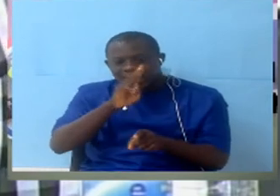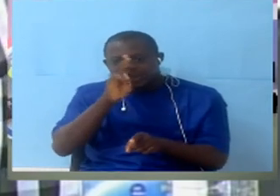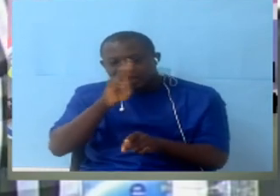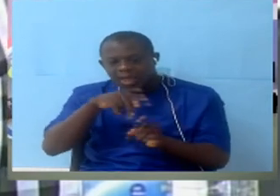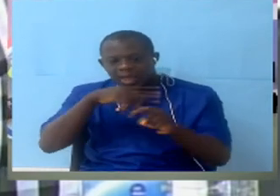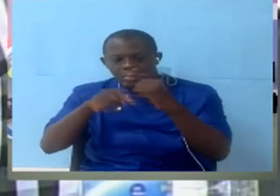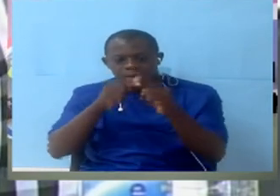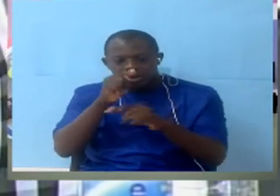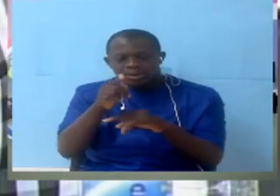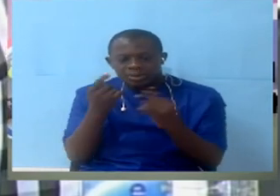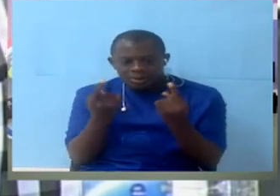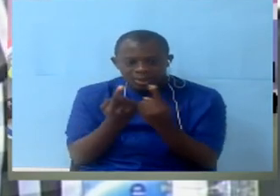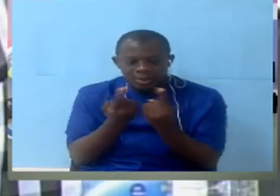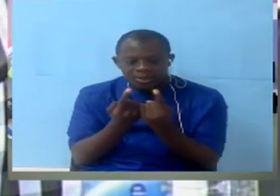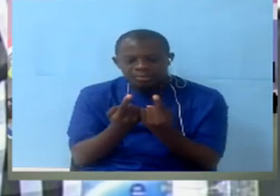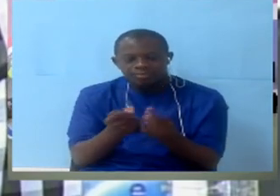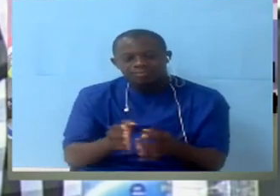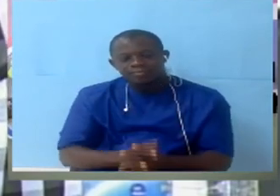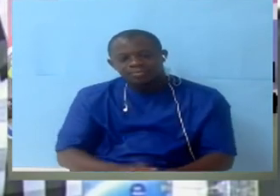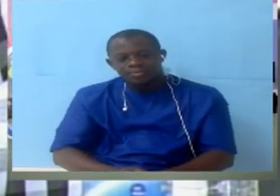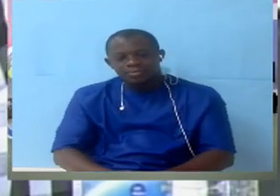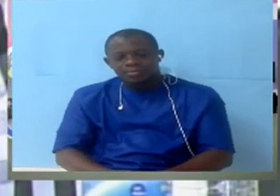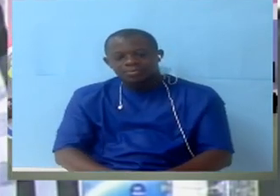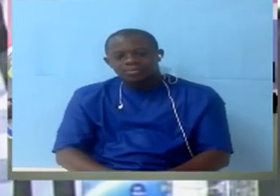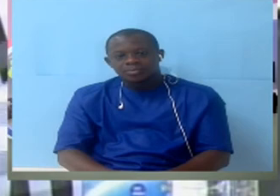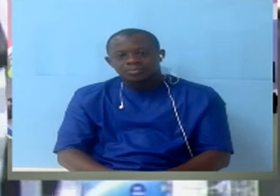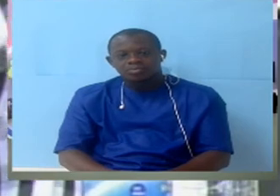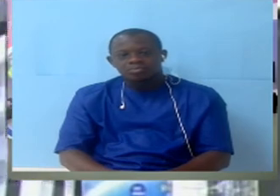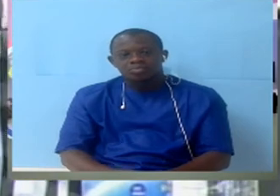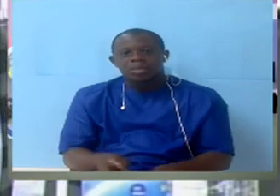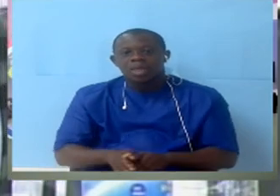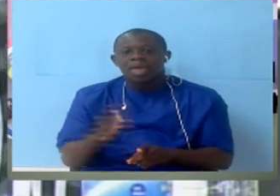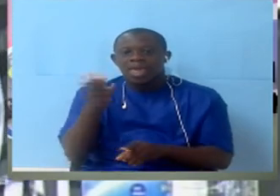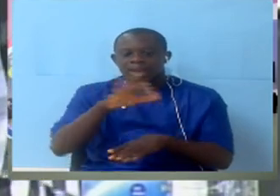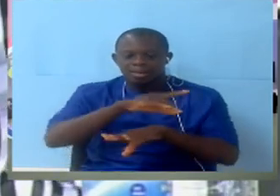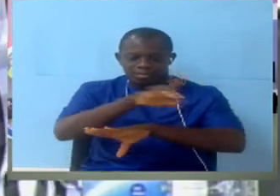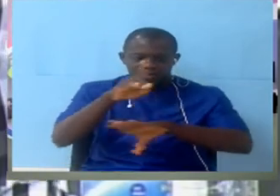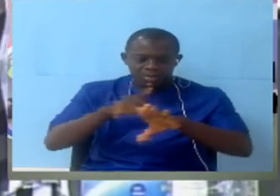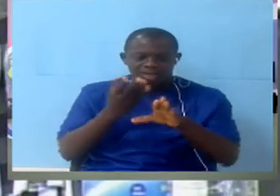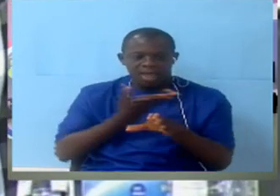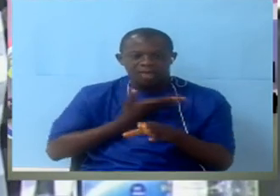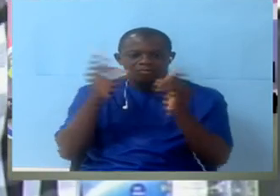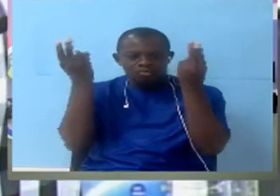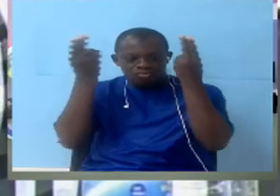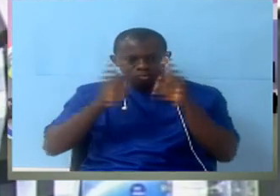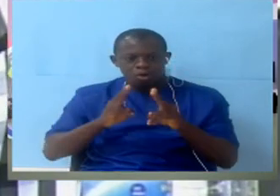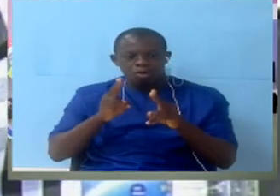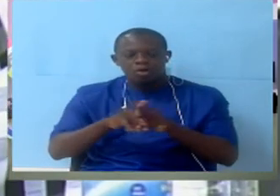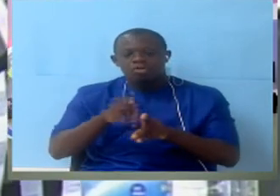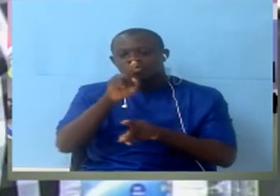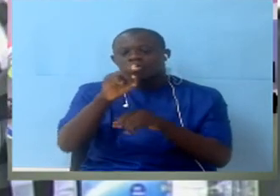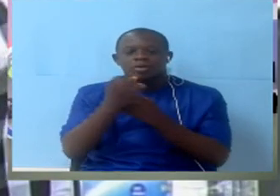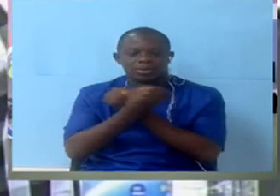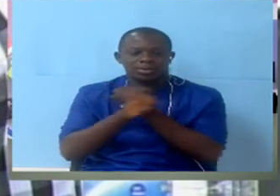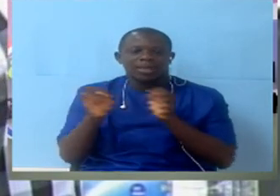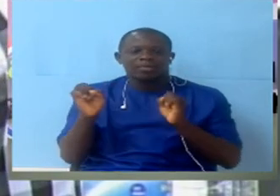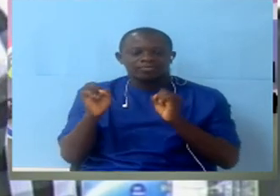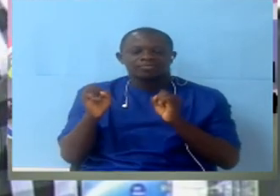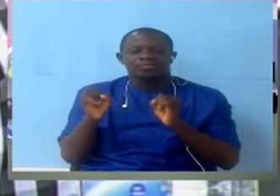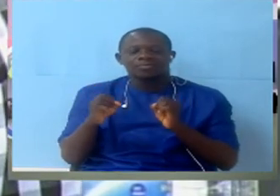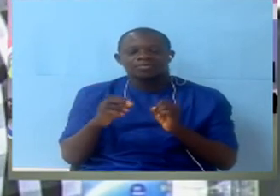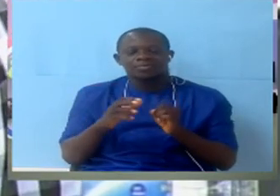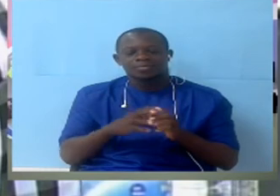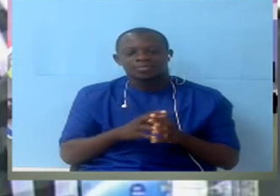for that. So luwa do niwo soto dawo da do me yuwala. But wherever the law prevails, you are Gambia safe. Gambia armed forces mbe mum